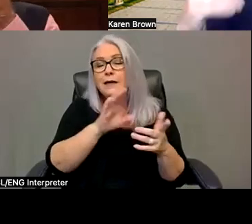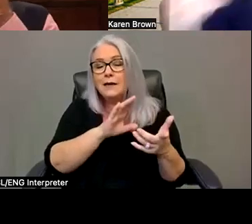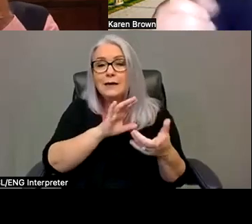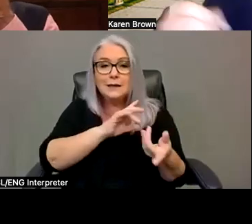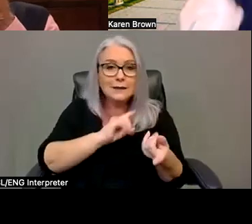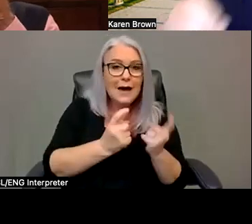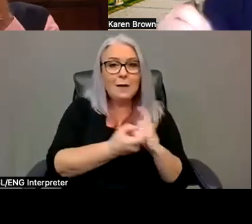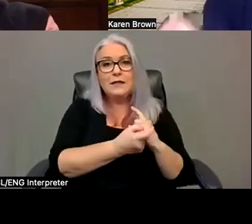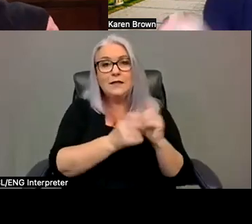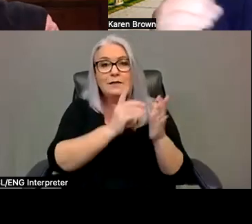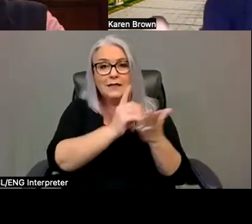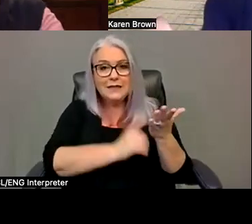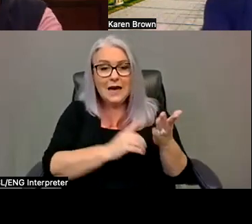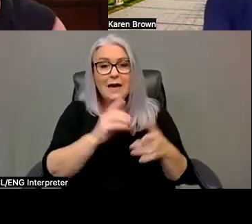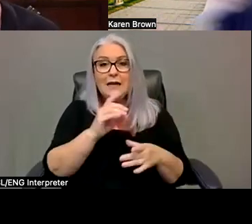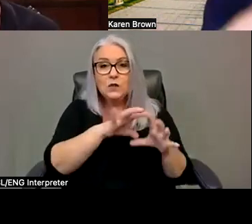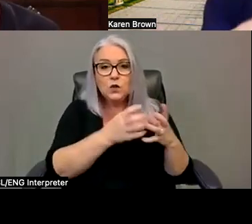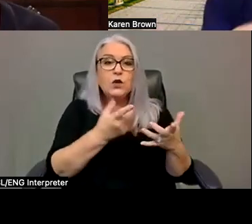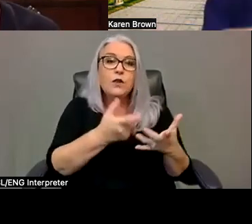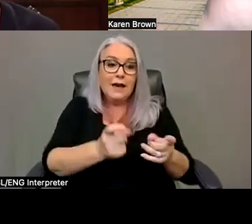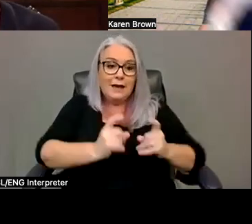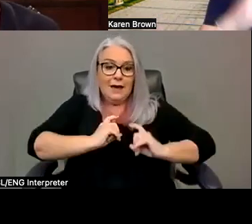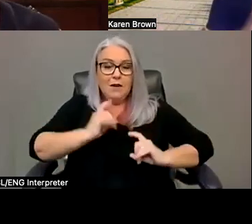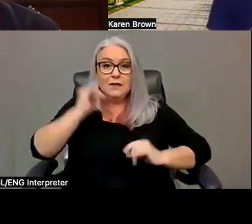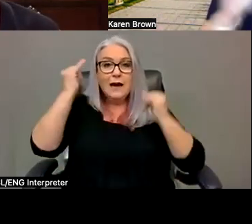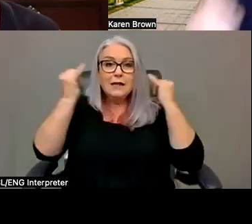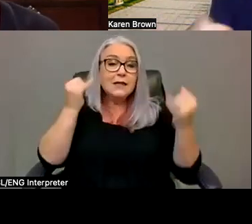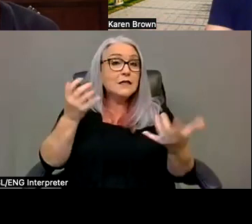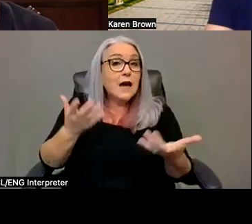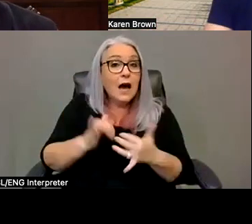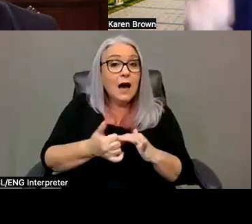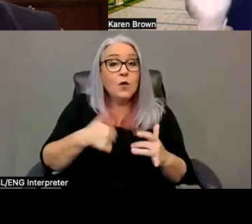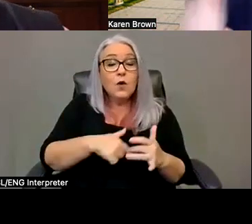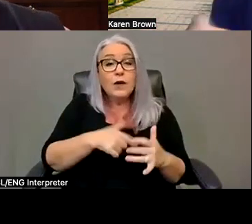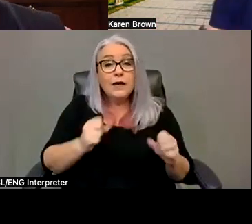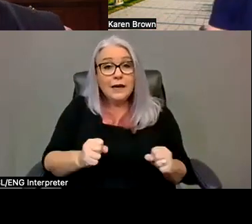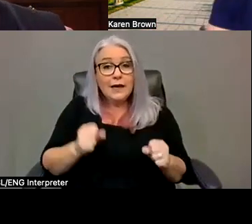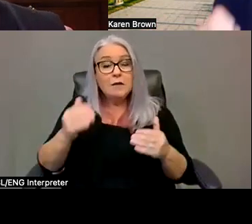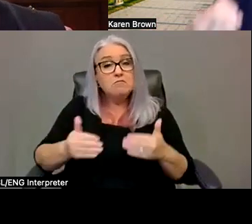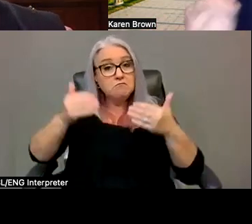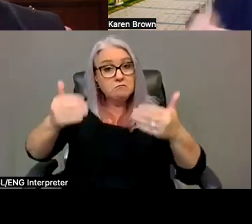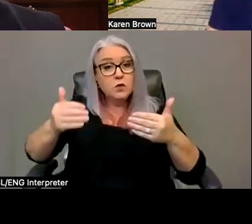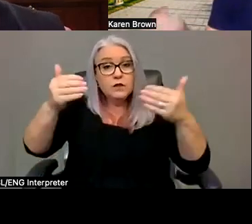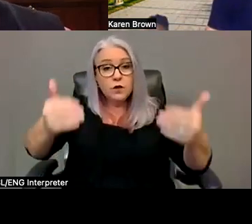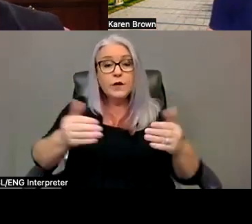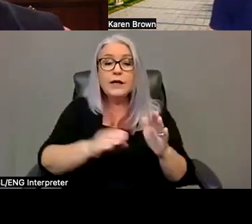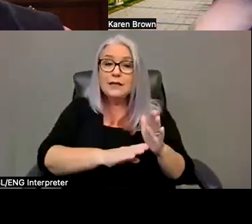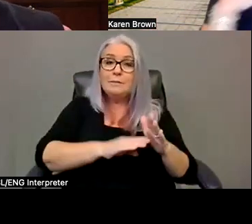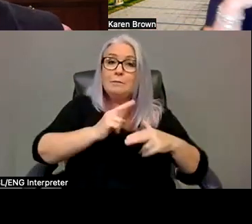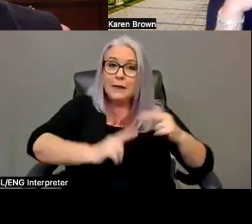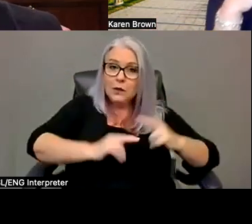because they gave us ideas on how to make sure anything we do from here forward is built in a sustainable